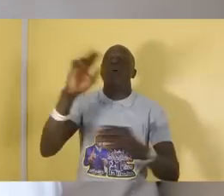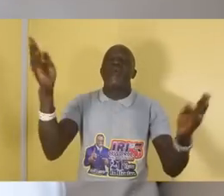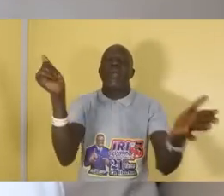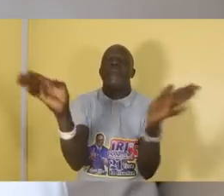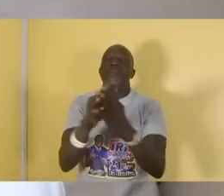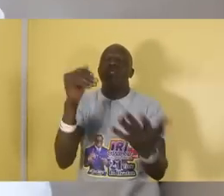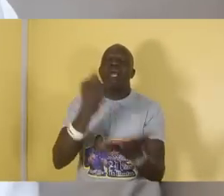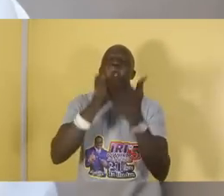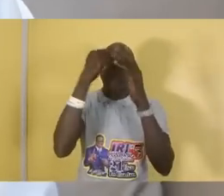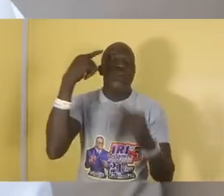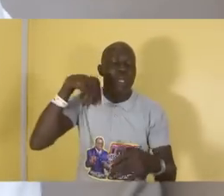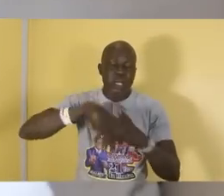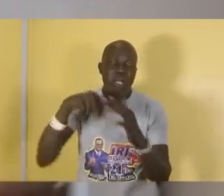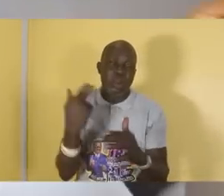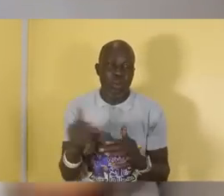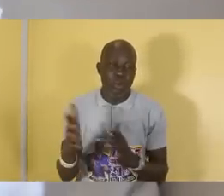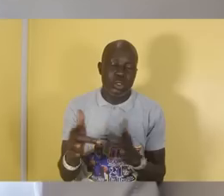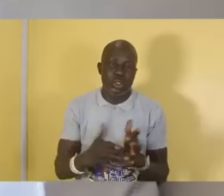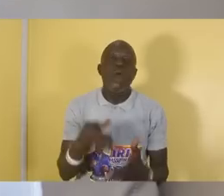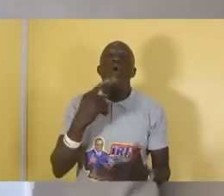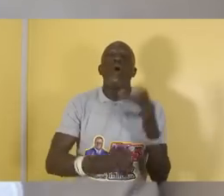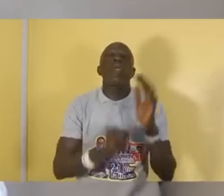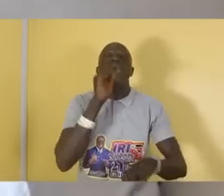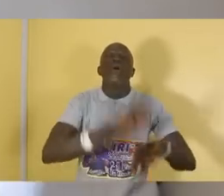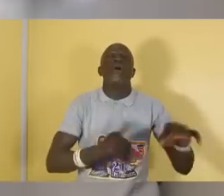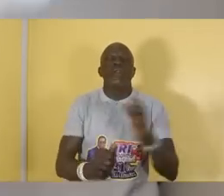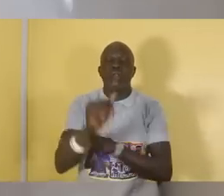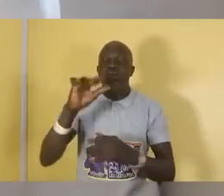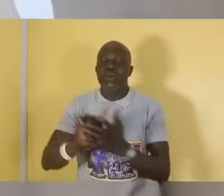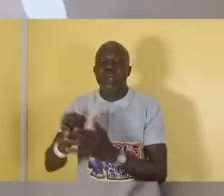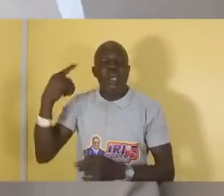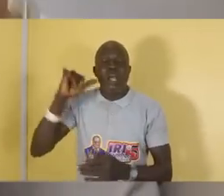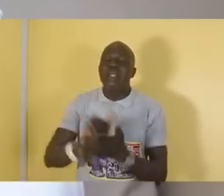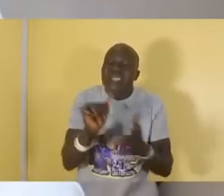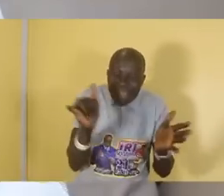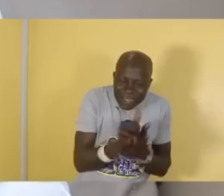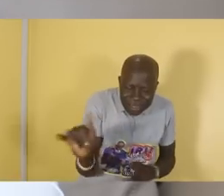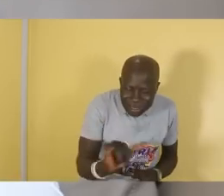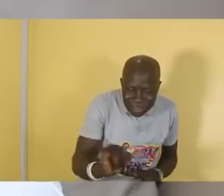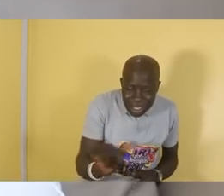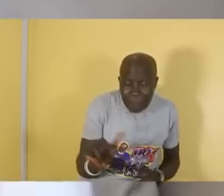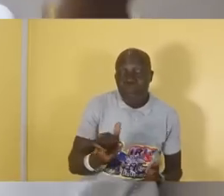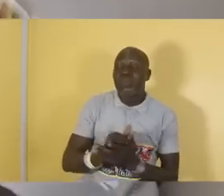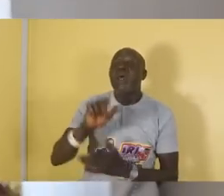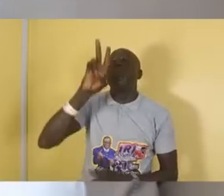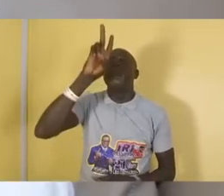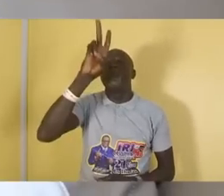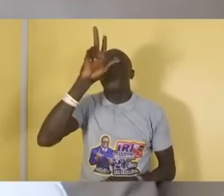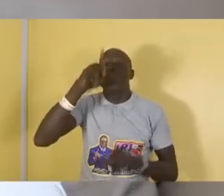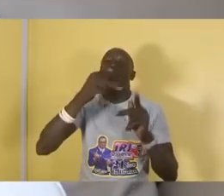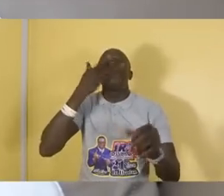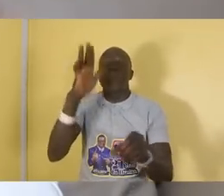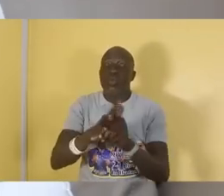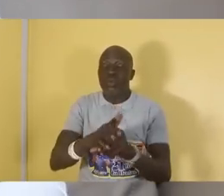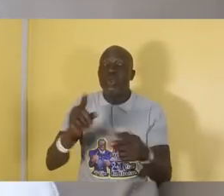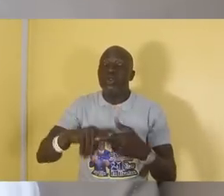you are? Receive. How did you have a turn there? In the name of. What do you take? Me or daughter, exactly. Me and me have made the promise. Two people